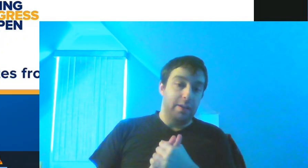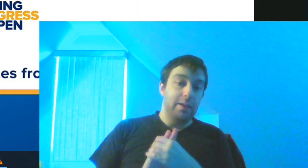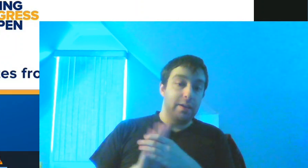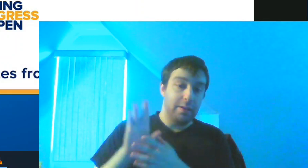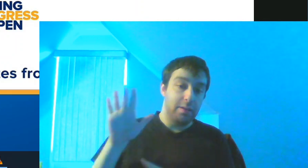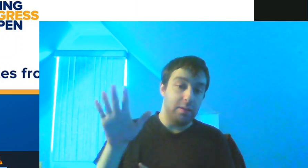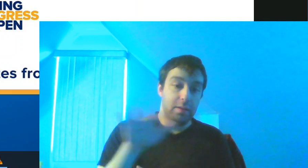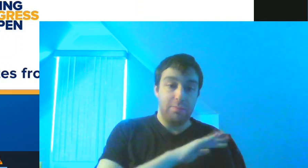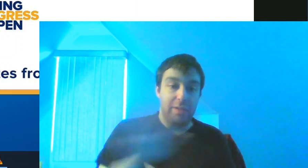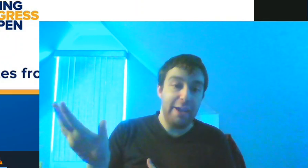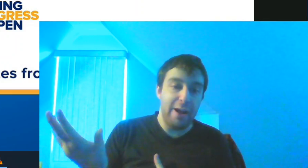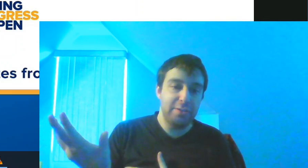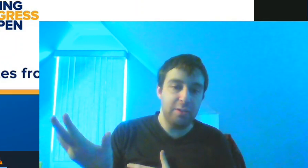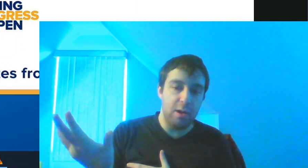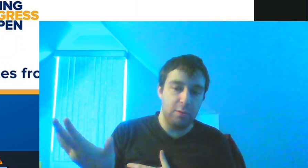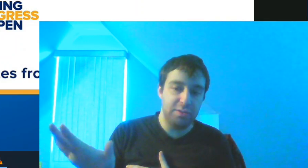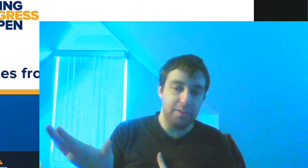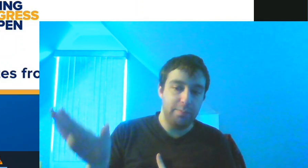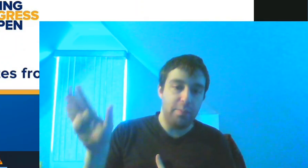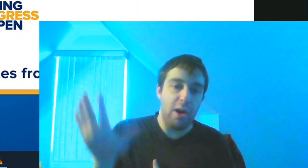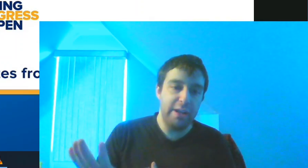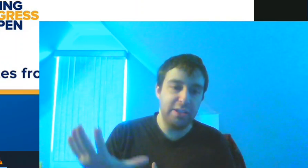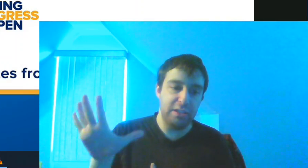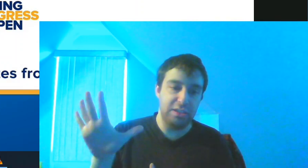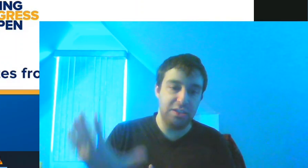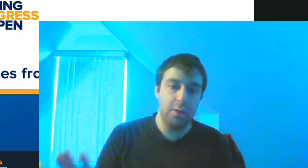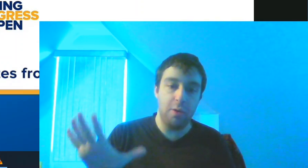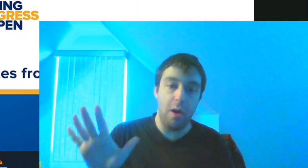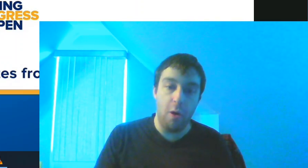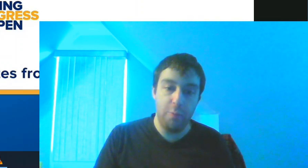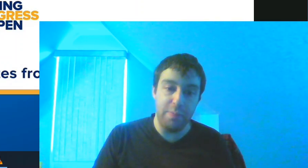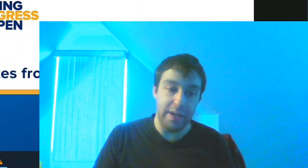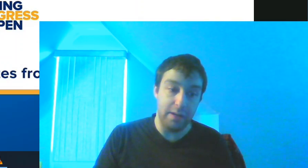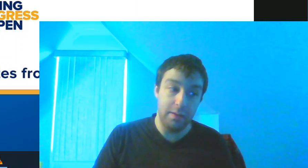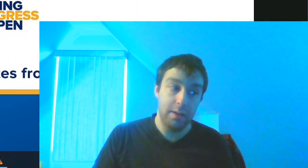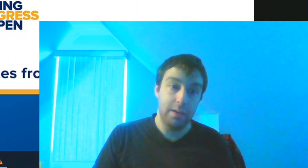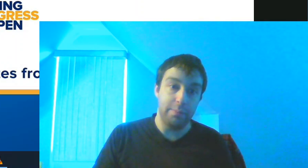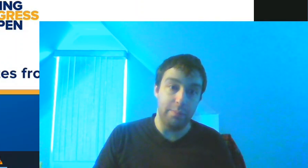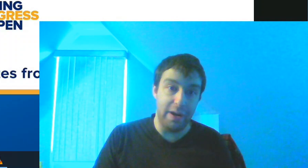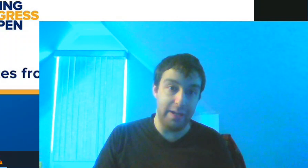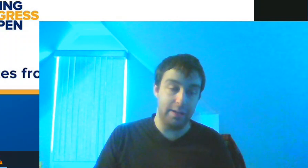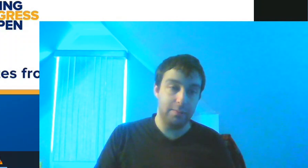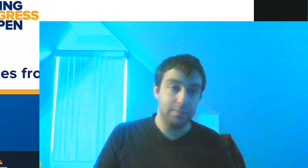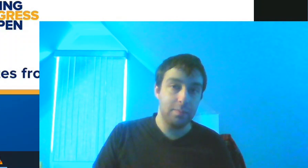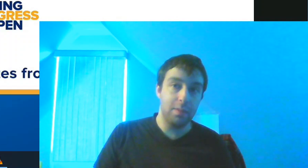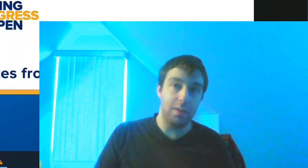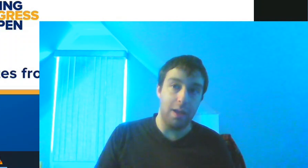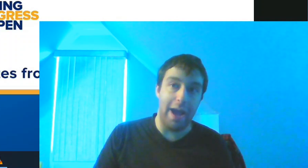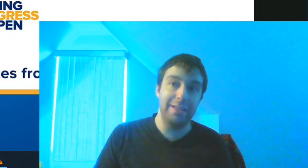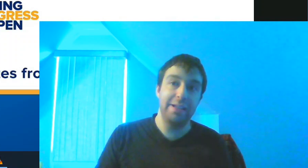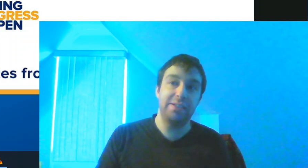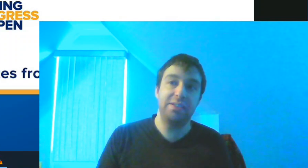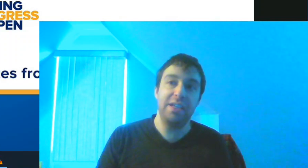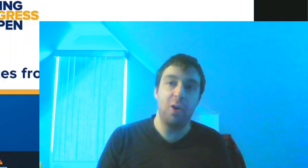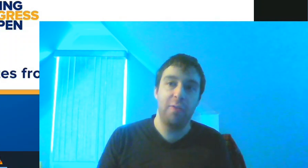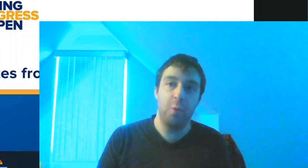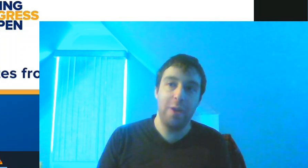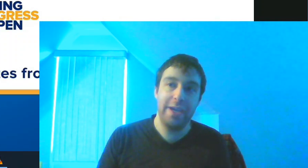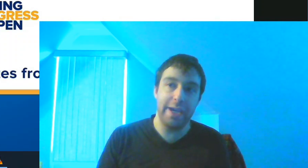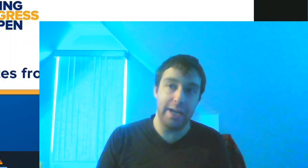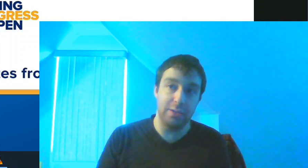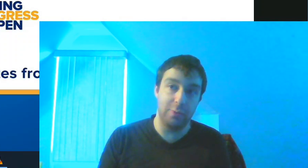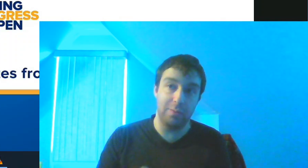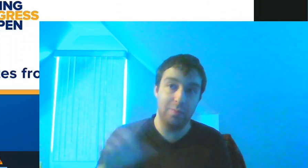But playgrounds are closed. Parks are still open. But I did see over